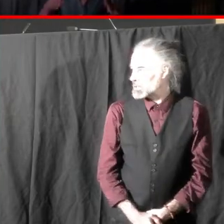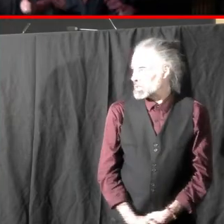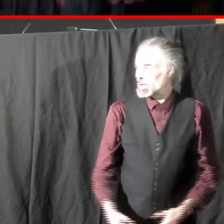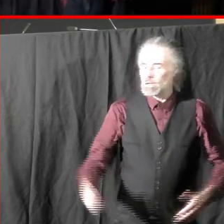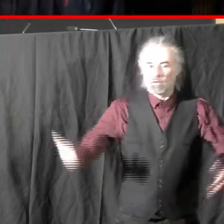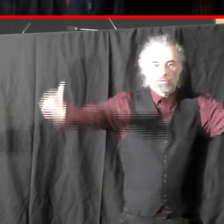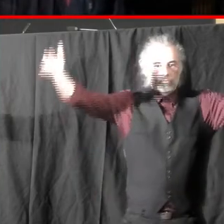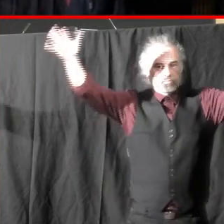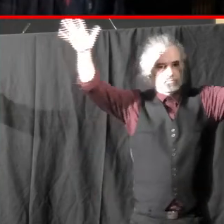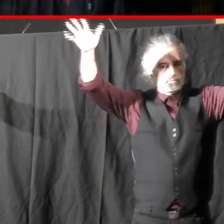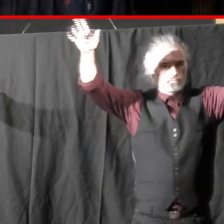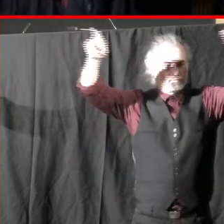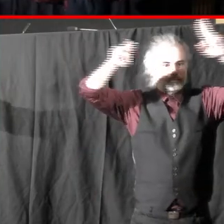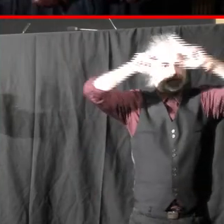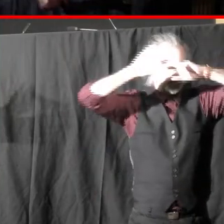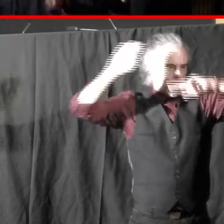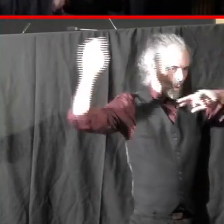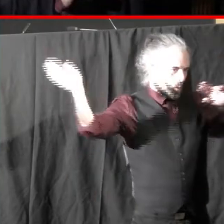yourselves a round of applause.